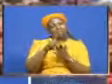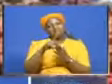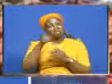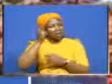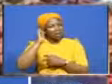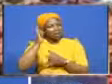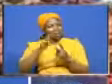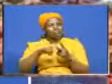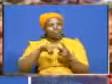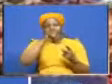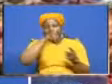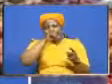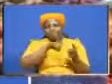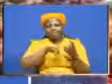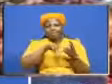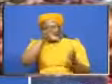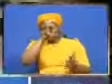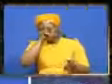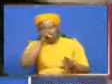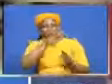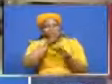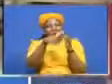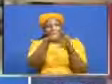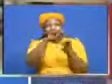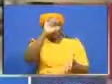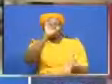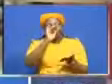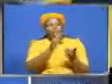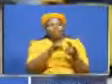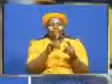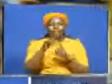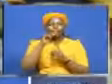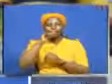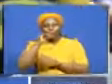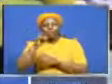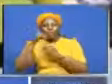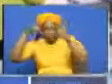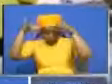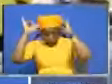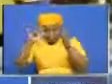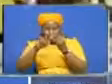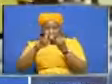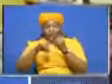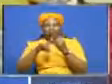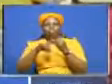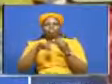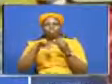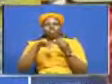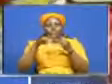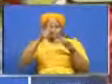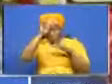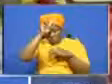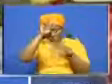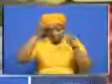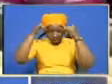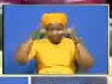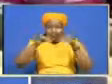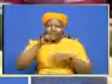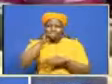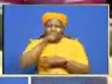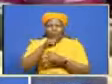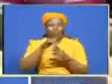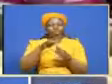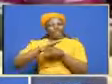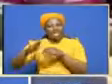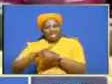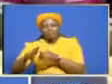are all declining, while the price increases for beef, mutton, and vegetables decelerated in October. Besides the food